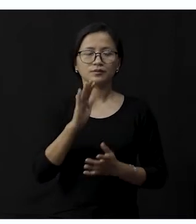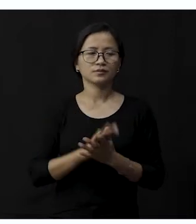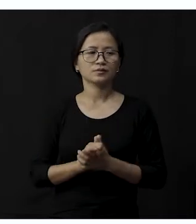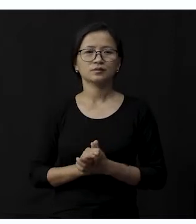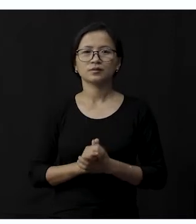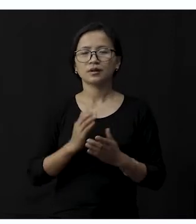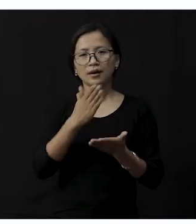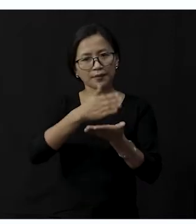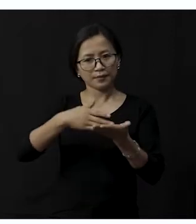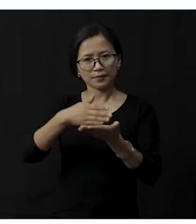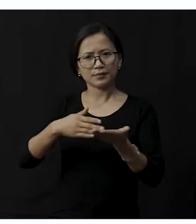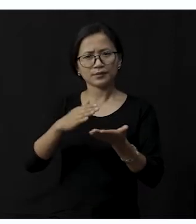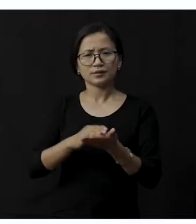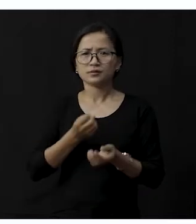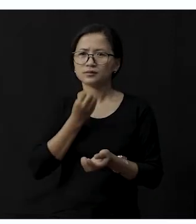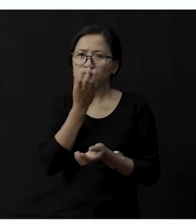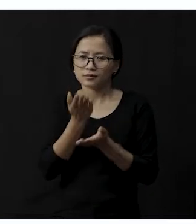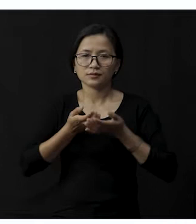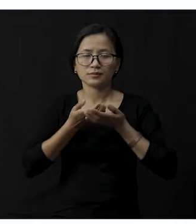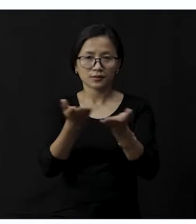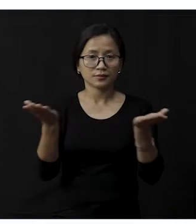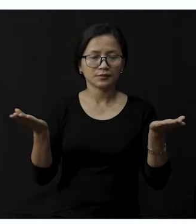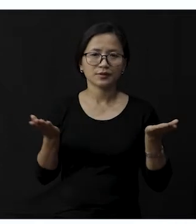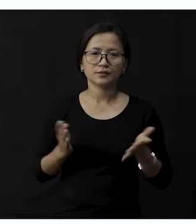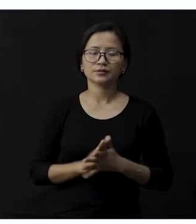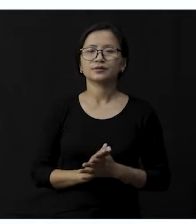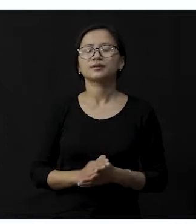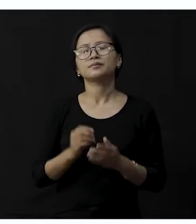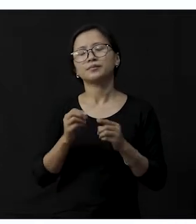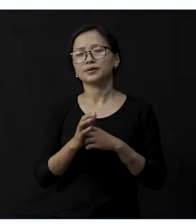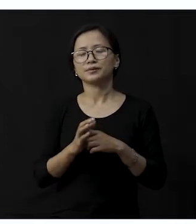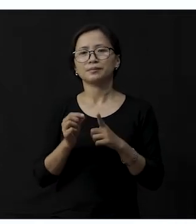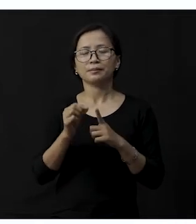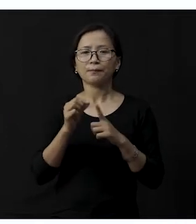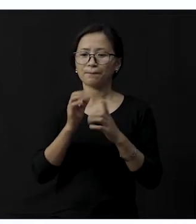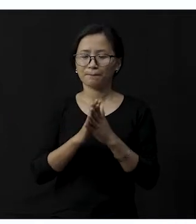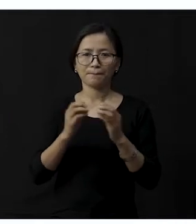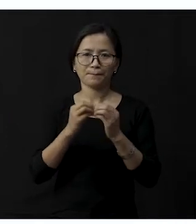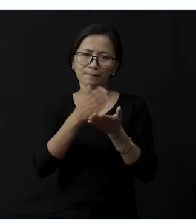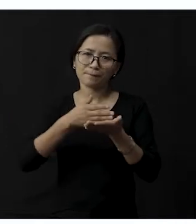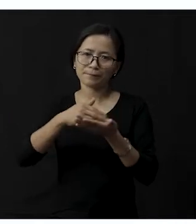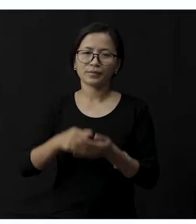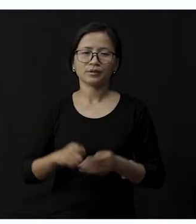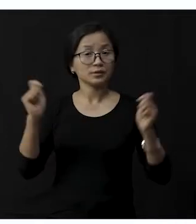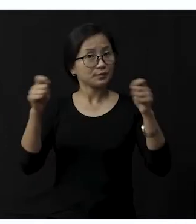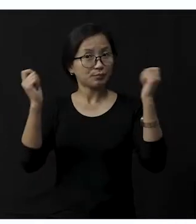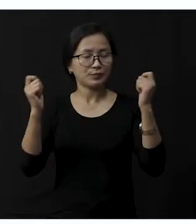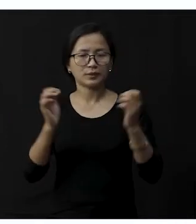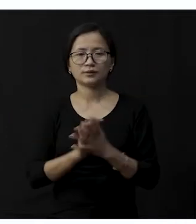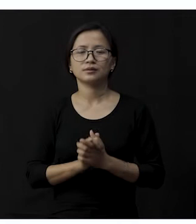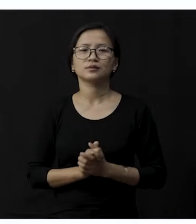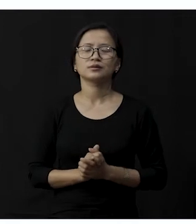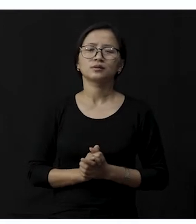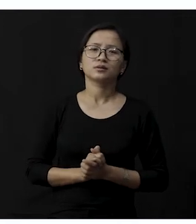birthday celebration or a birthday party that is happening. And as birthday